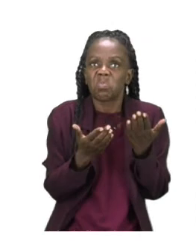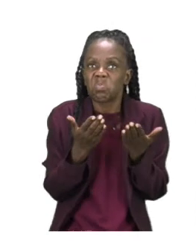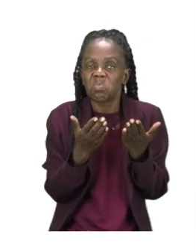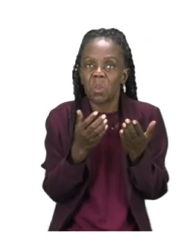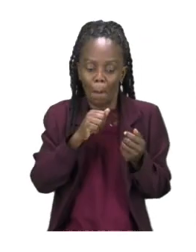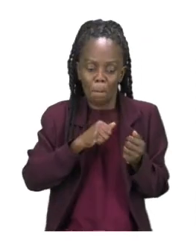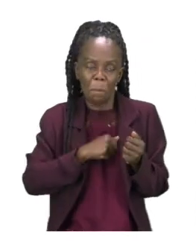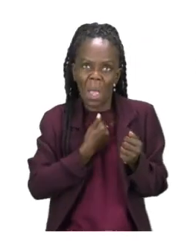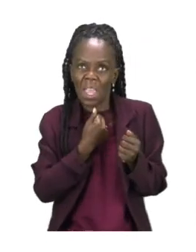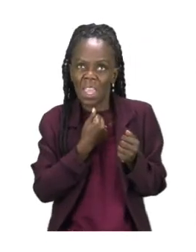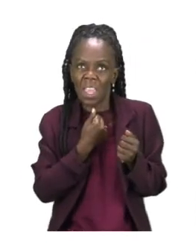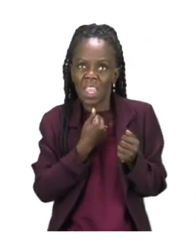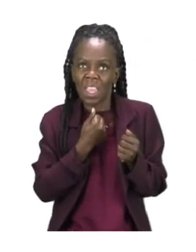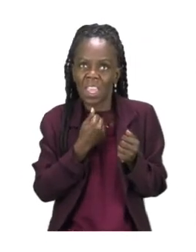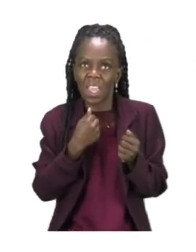his,